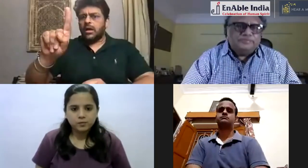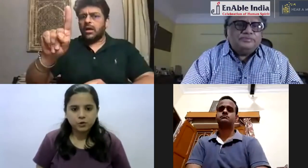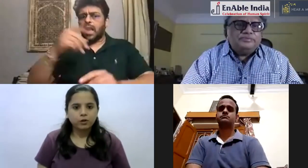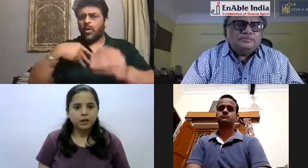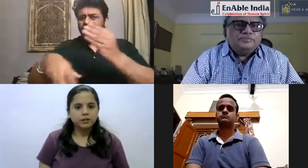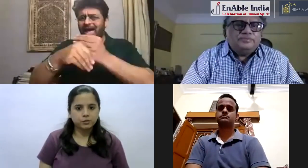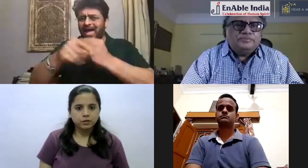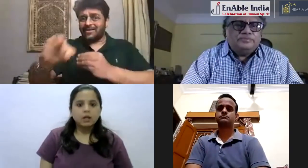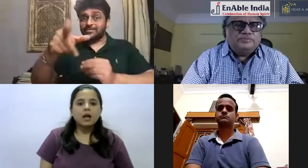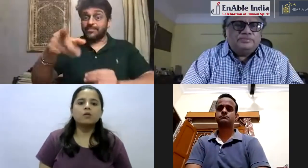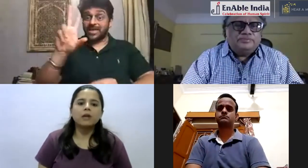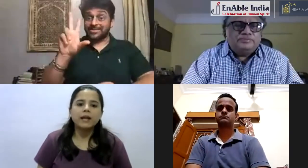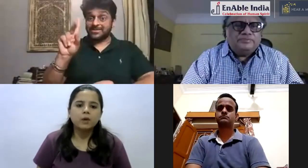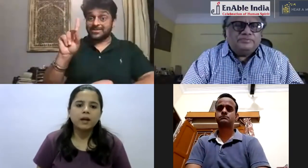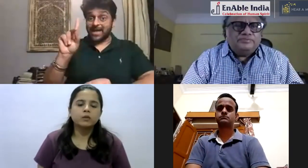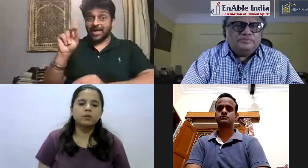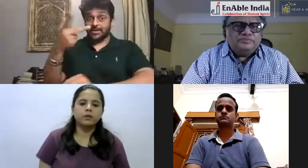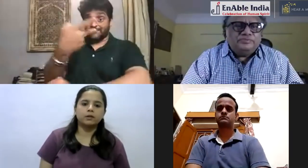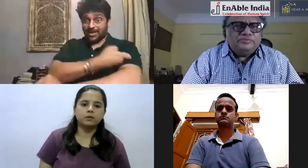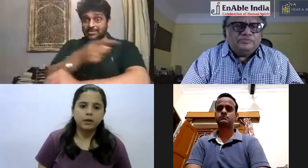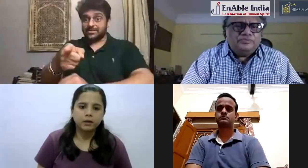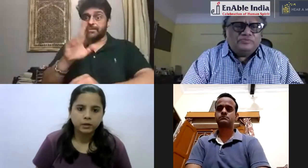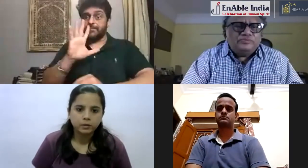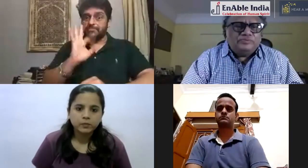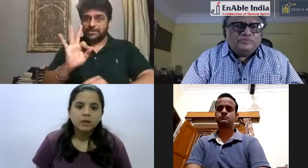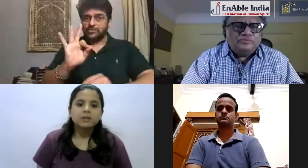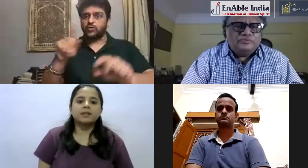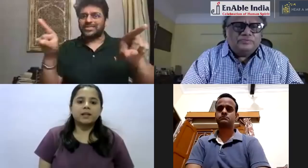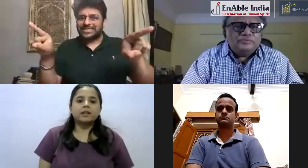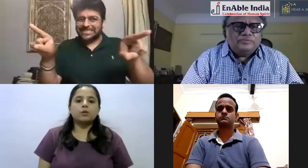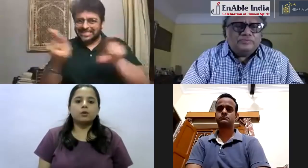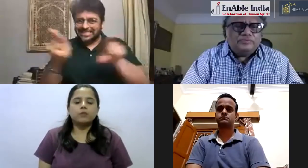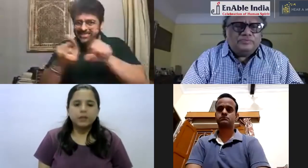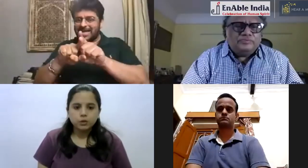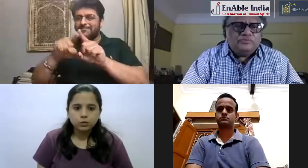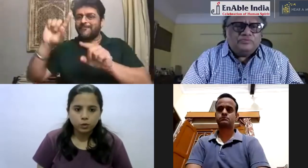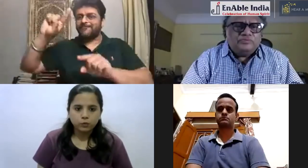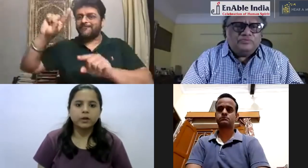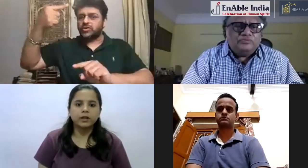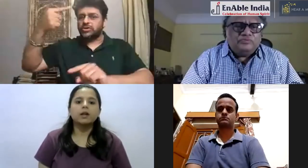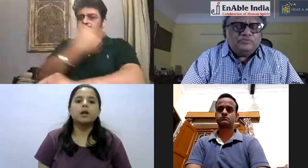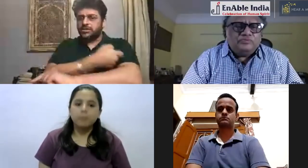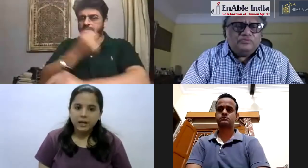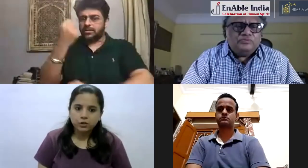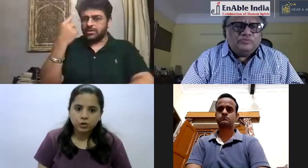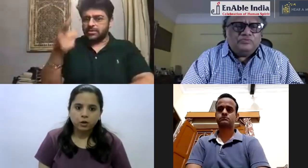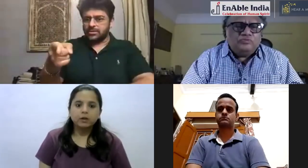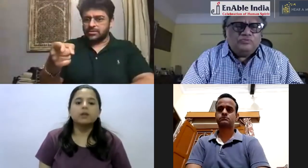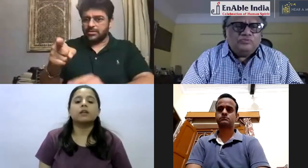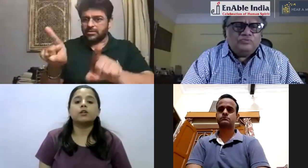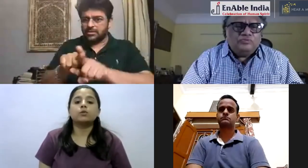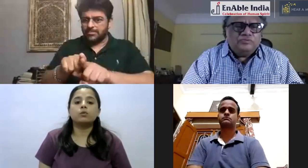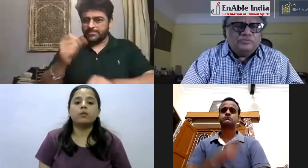Okay, sure, understood. I would like to add over here, Dr. Alim here. The second dose, when you go for it, make